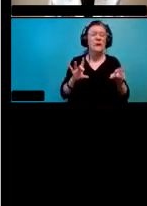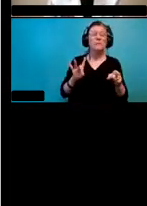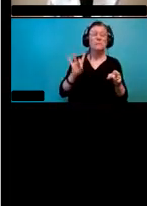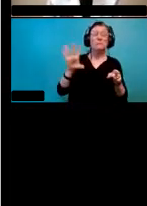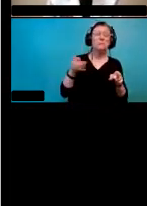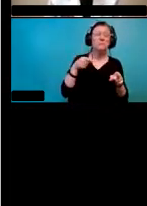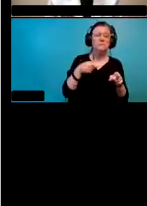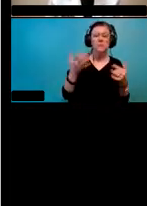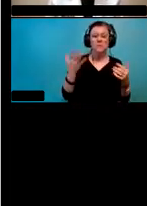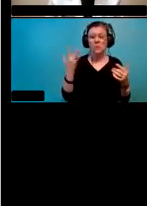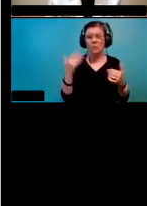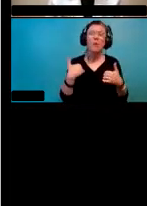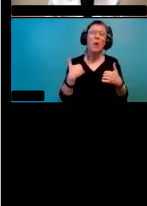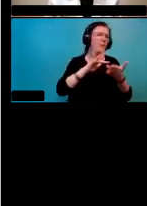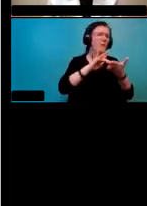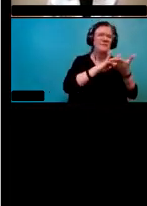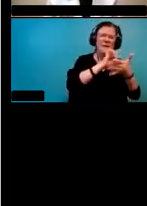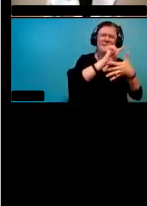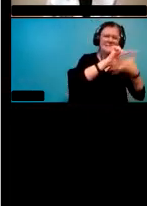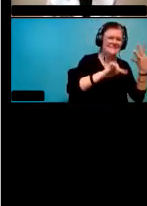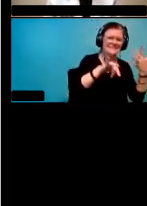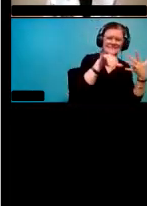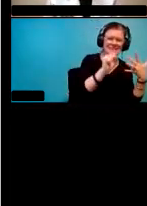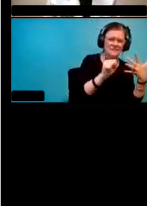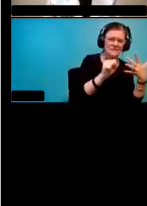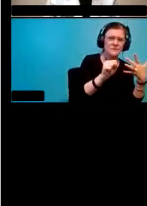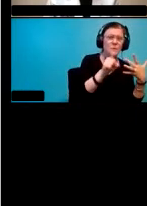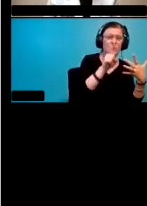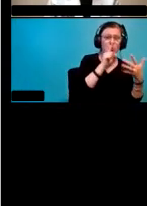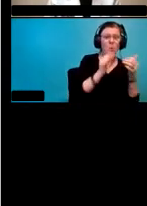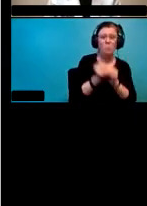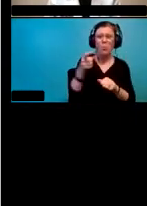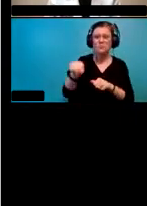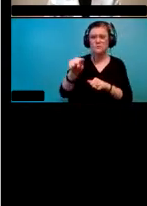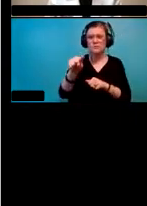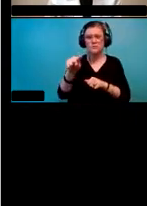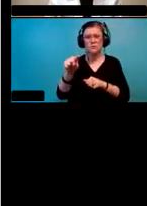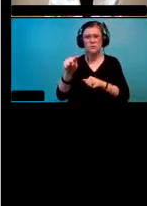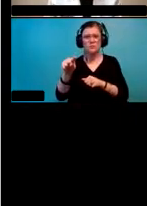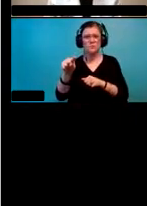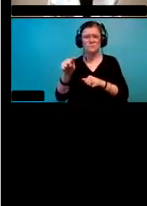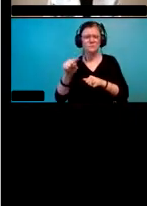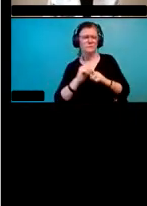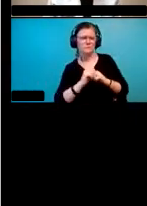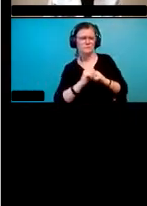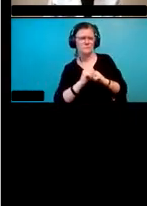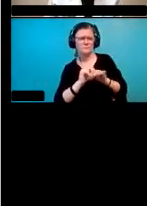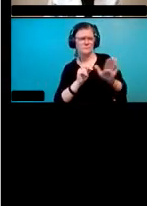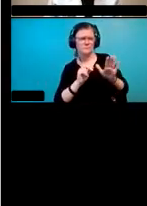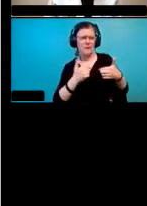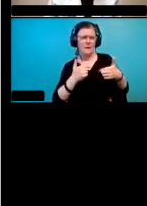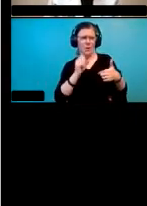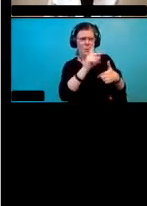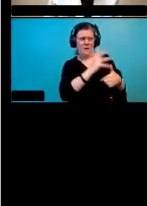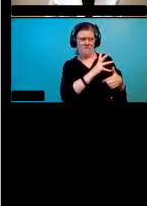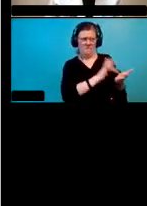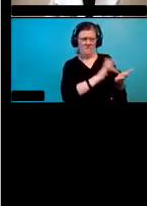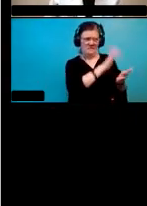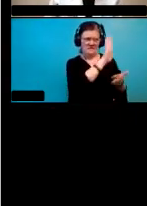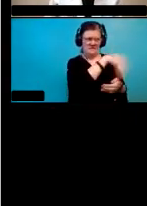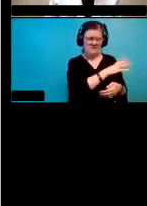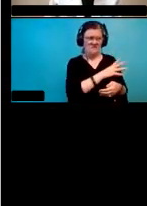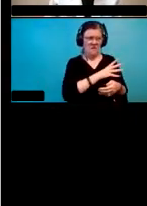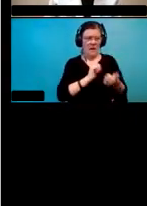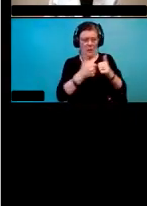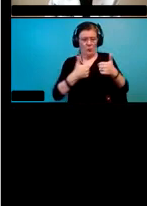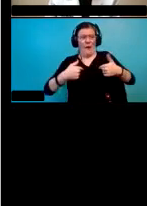because, yeah, we have medications and things, but I think most of you are probably coming on going, how do I manage this? How do I